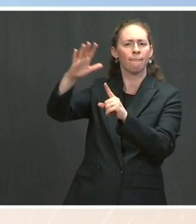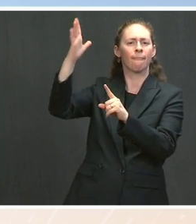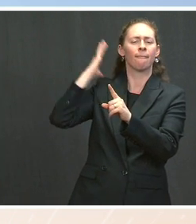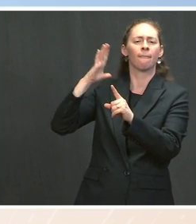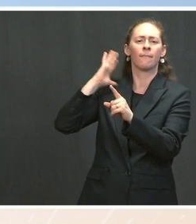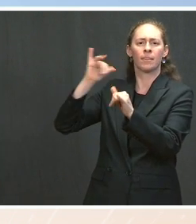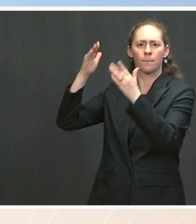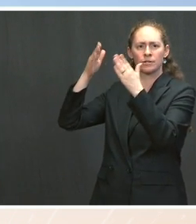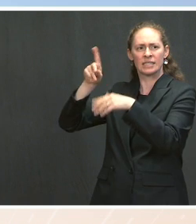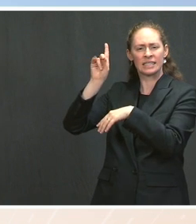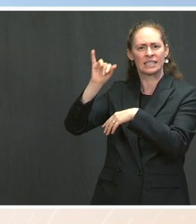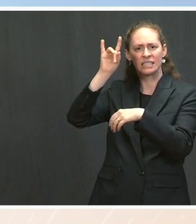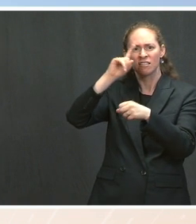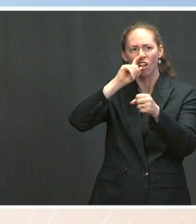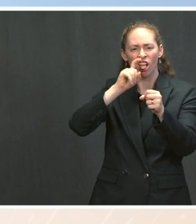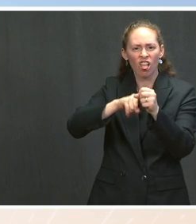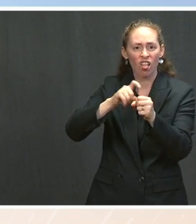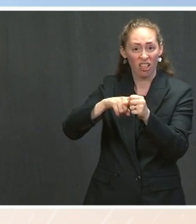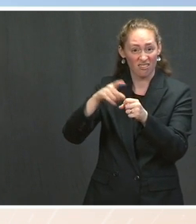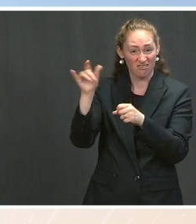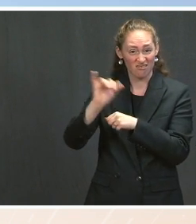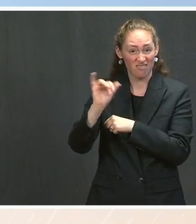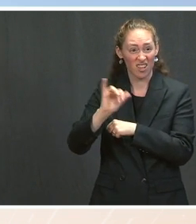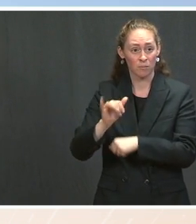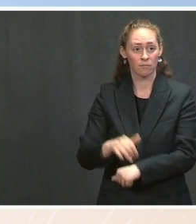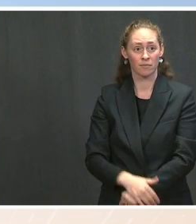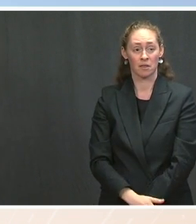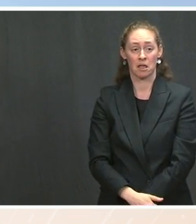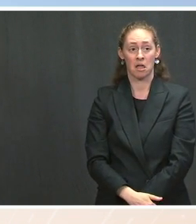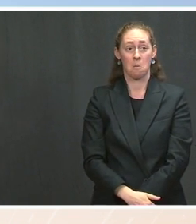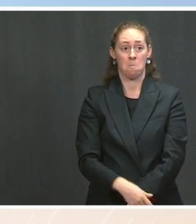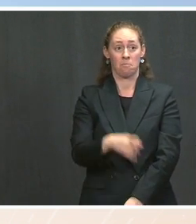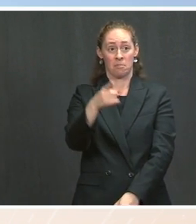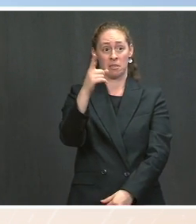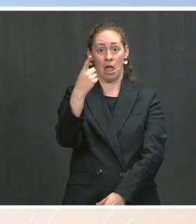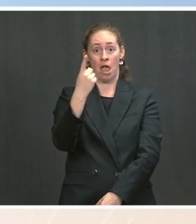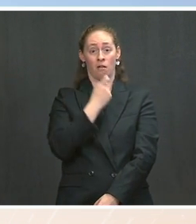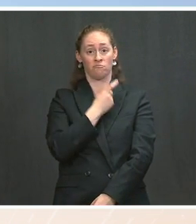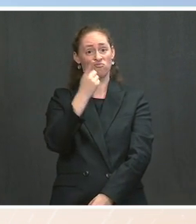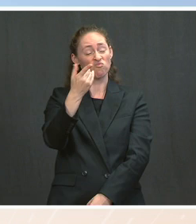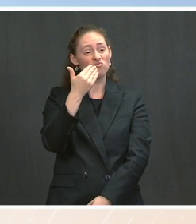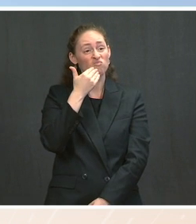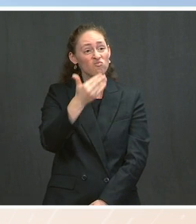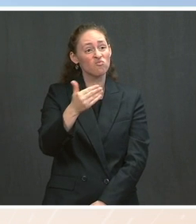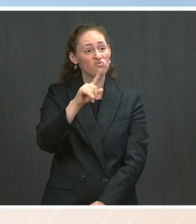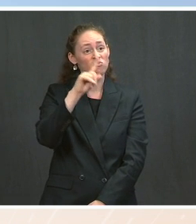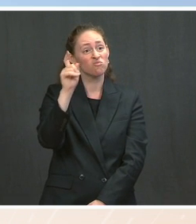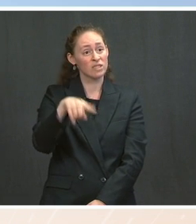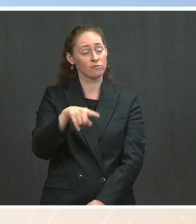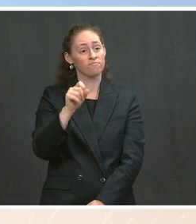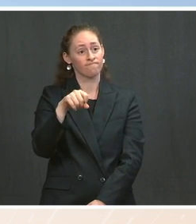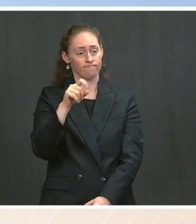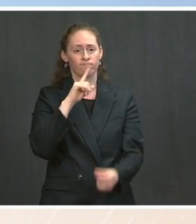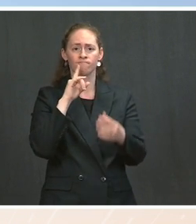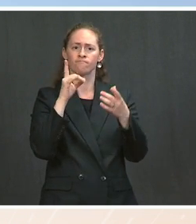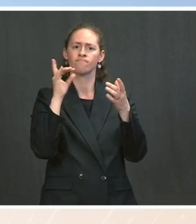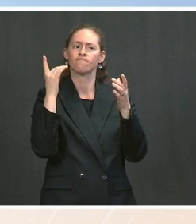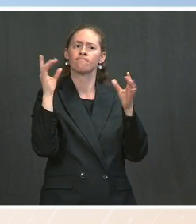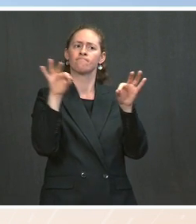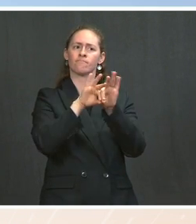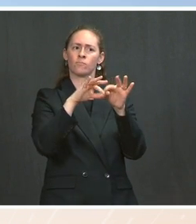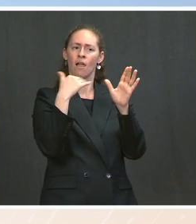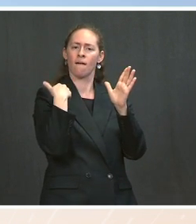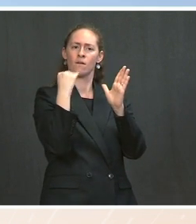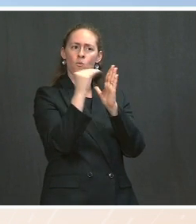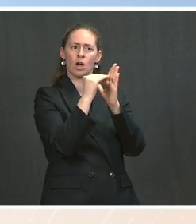individual journalists? Well, the question that was asked, which was a good question, was about the records that were taken or seized